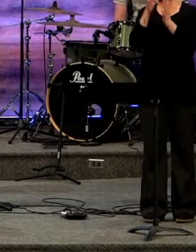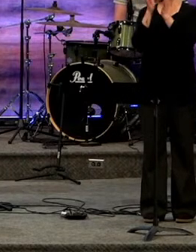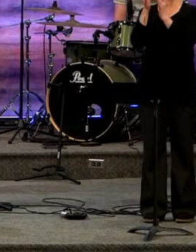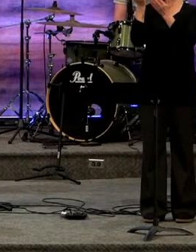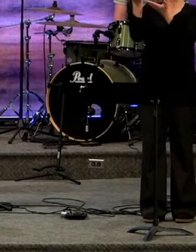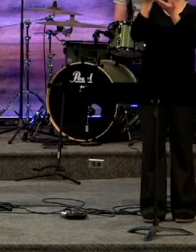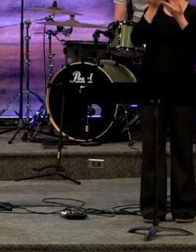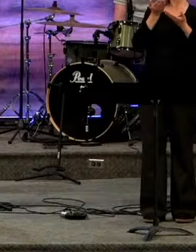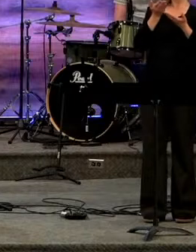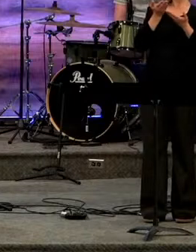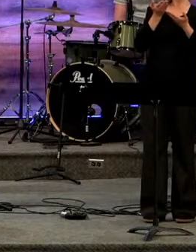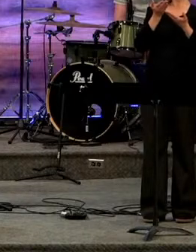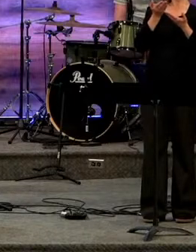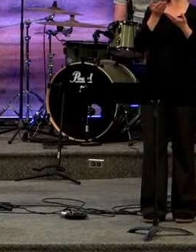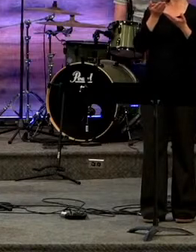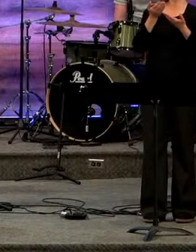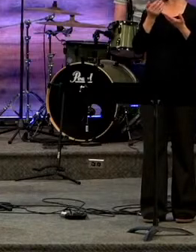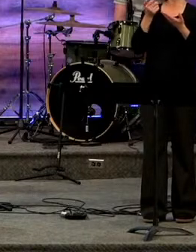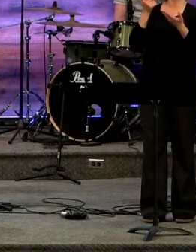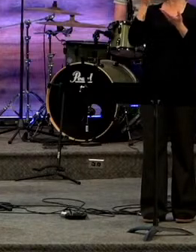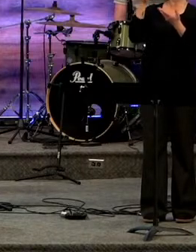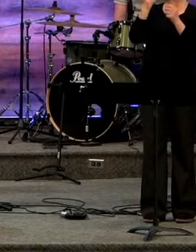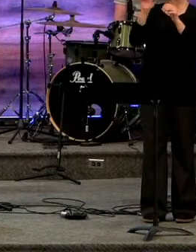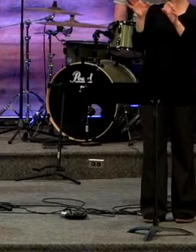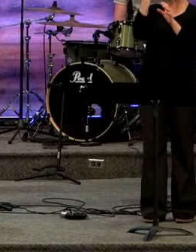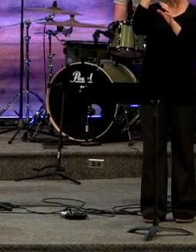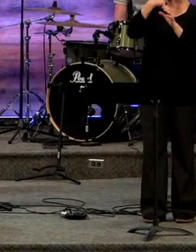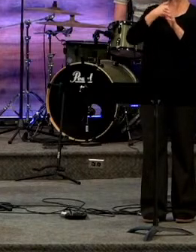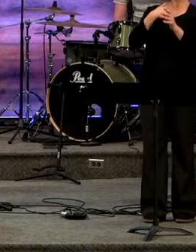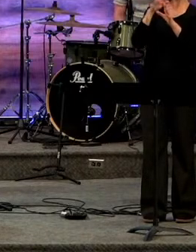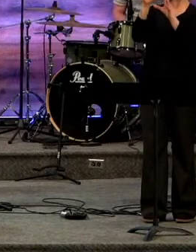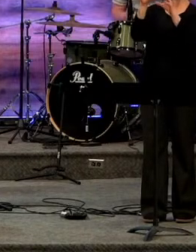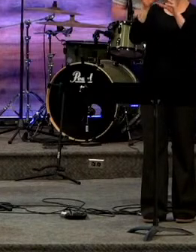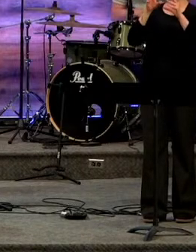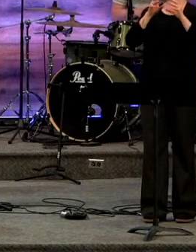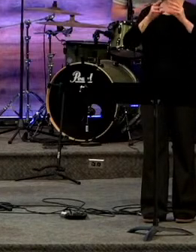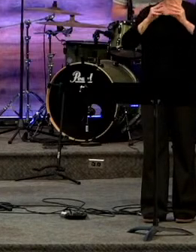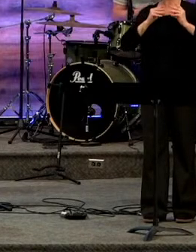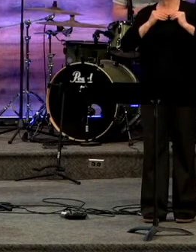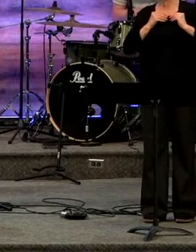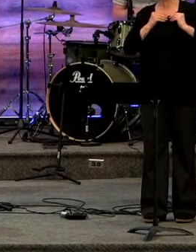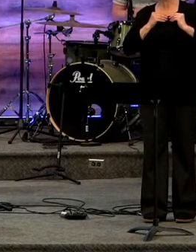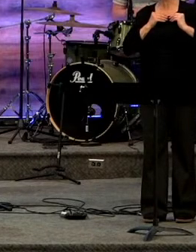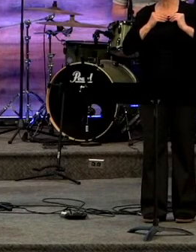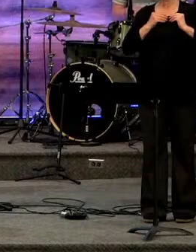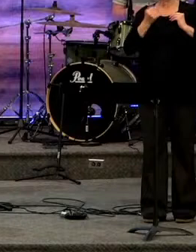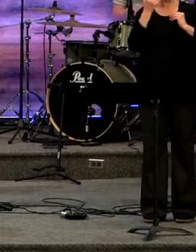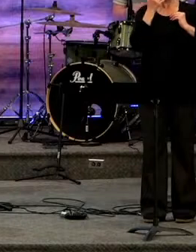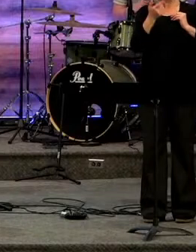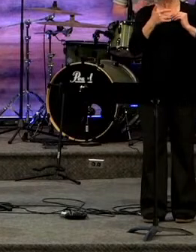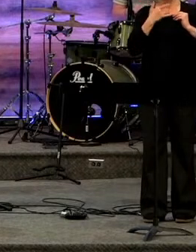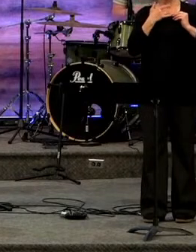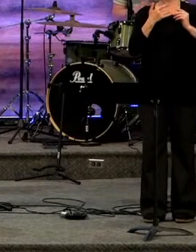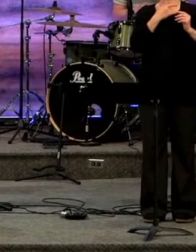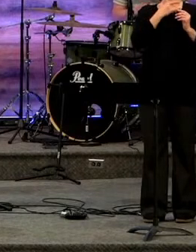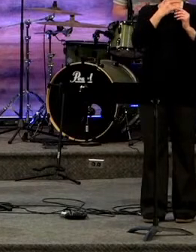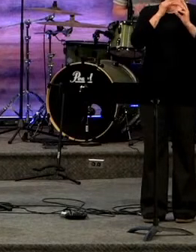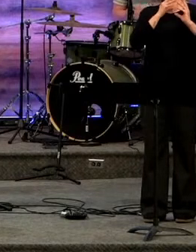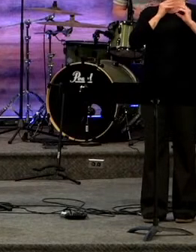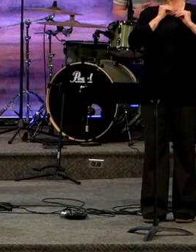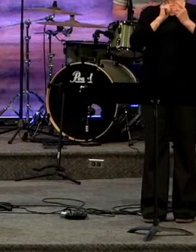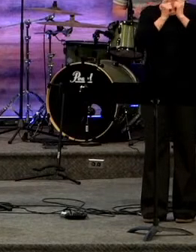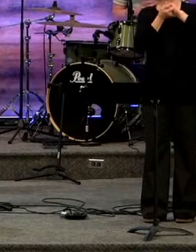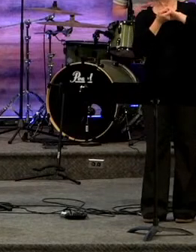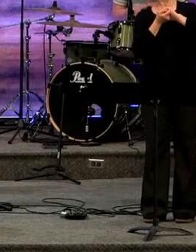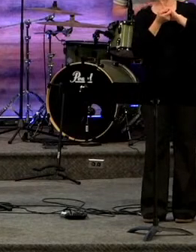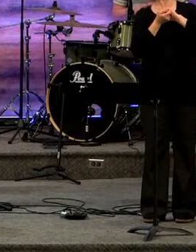me, then I welcome you to this table. And like I said, I would love to meet you after the service and give you a hug and take